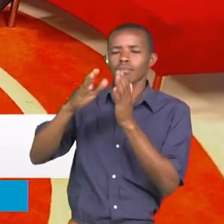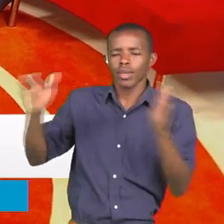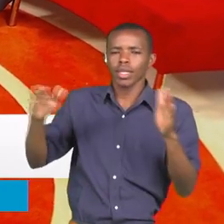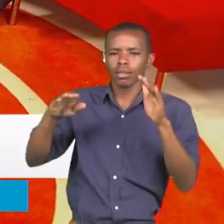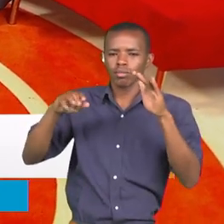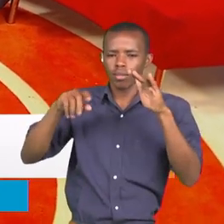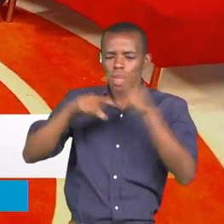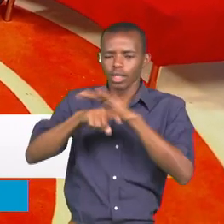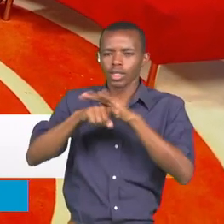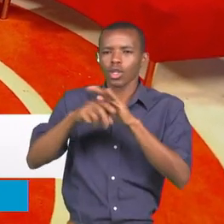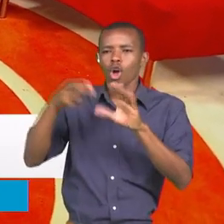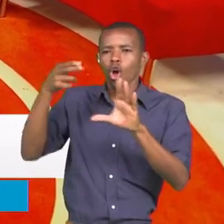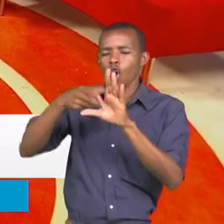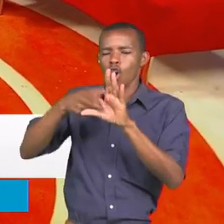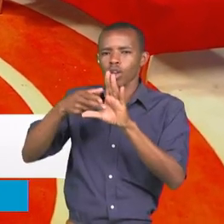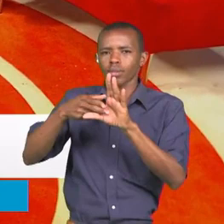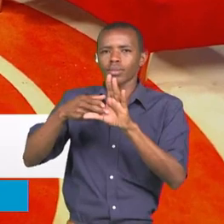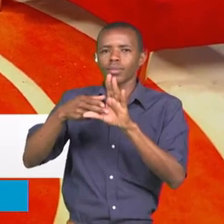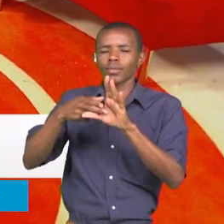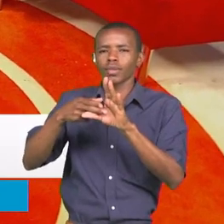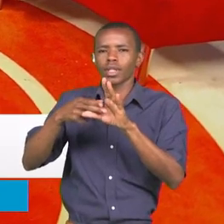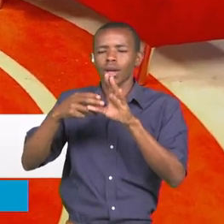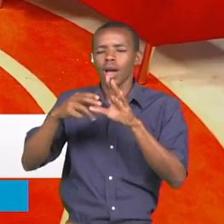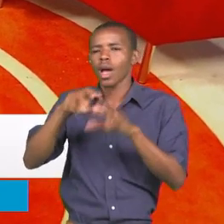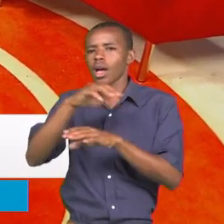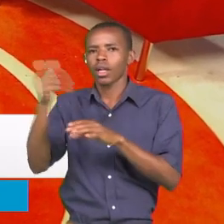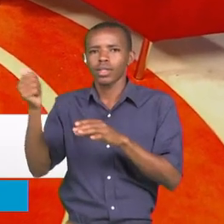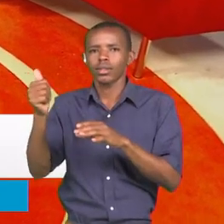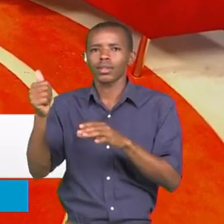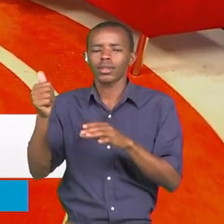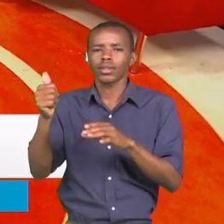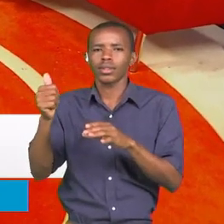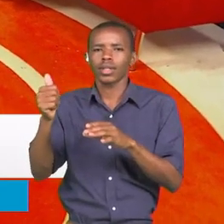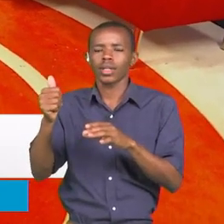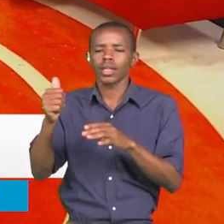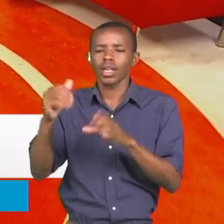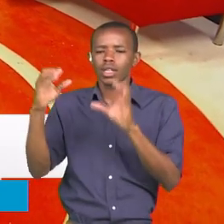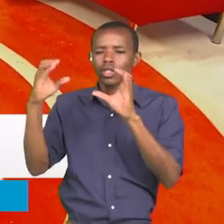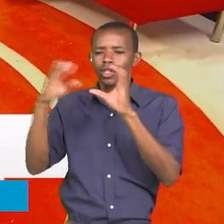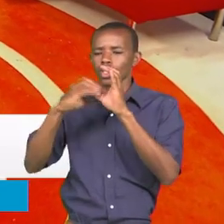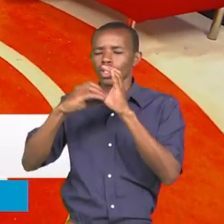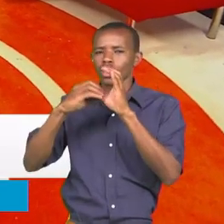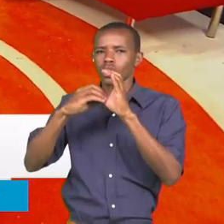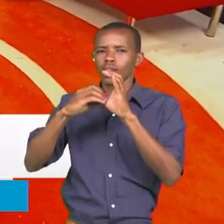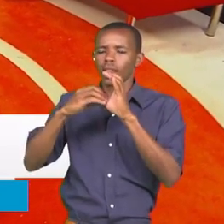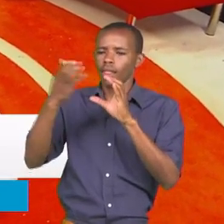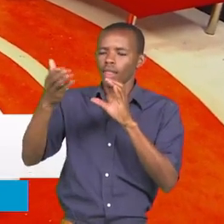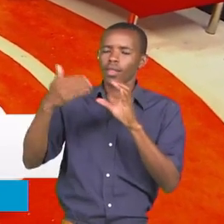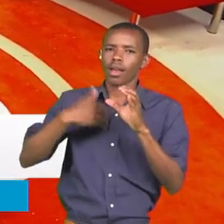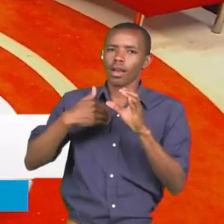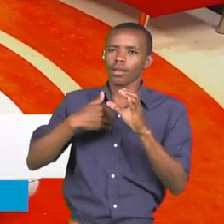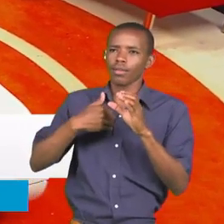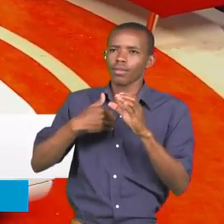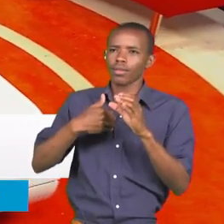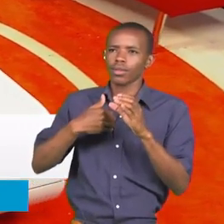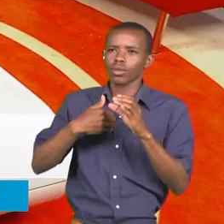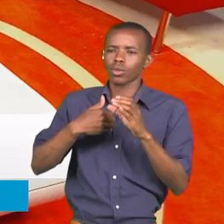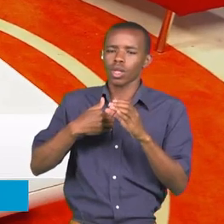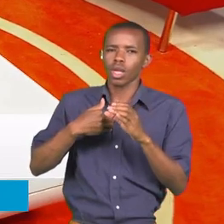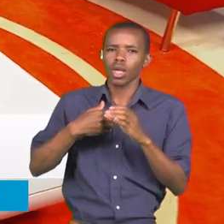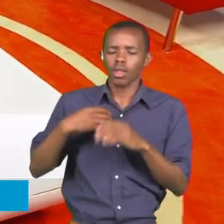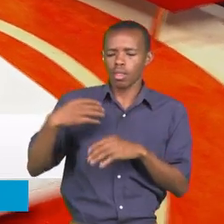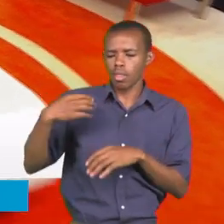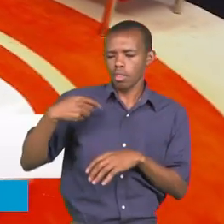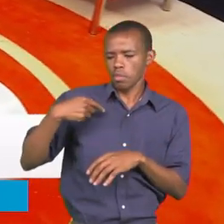oil is concerned. We also have now even the likes of, even in Chelsea, they have their own tires. You see, then they have to sell Yokohama.